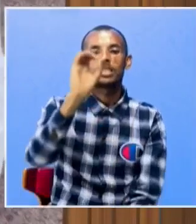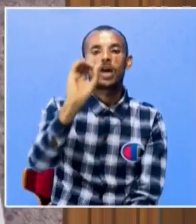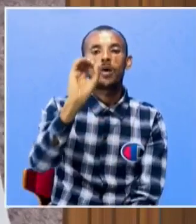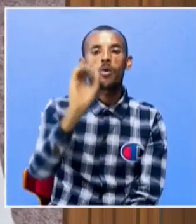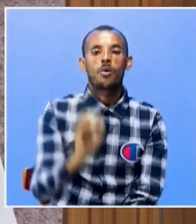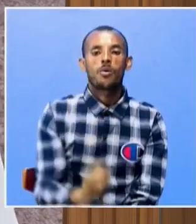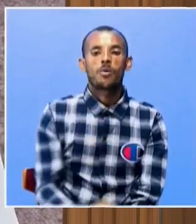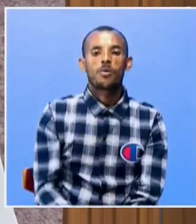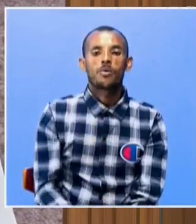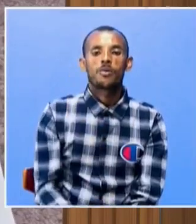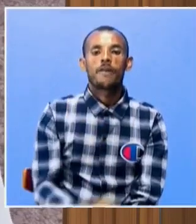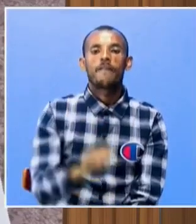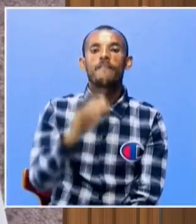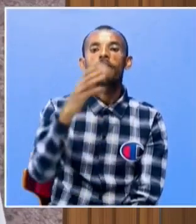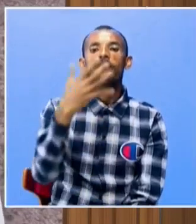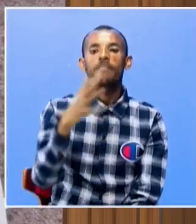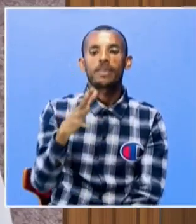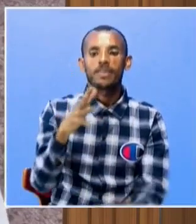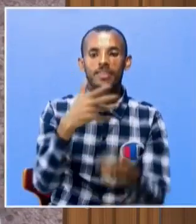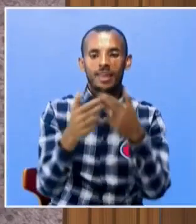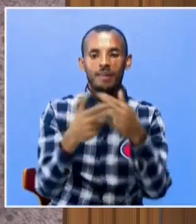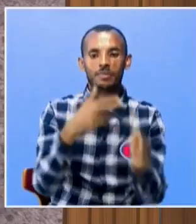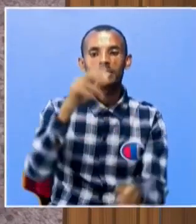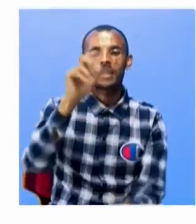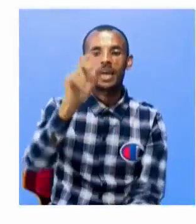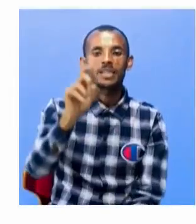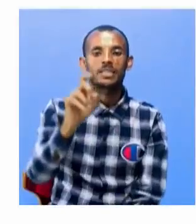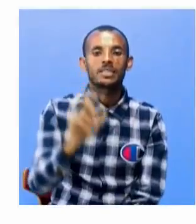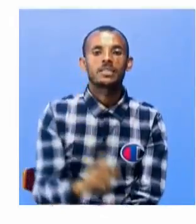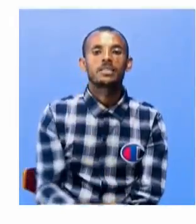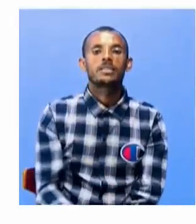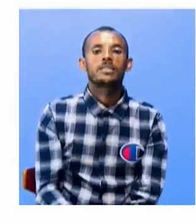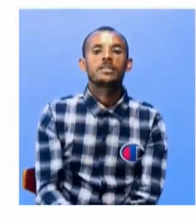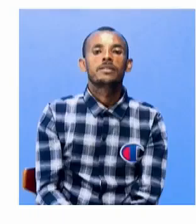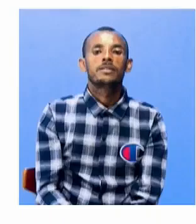term. So 15 times x is this